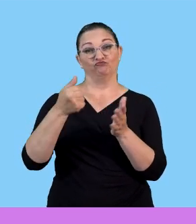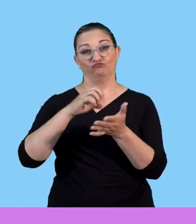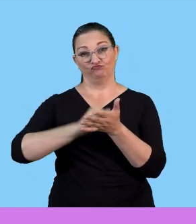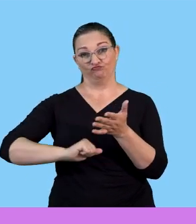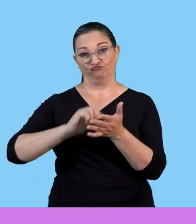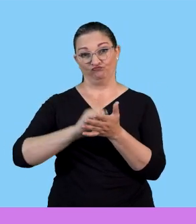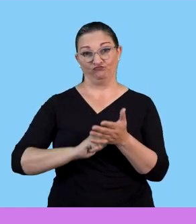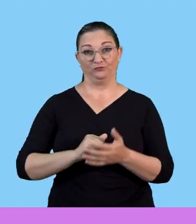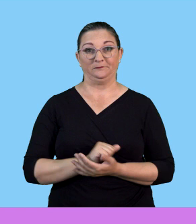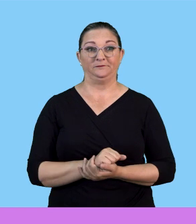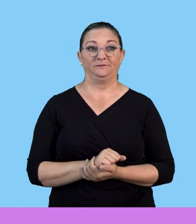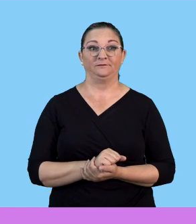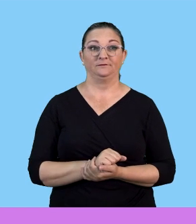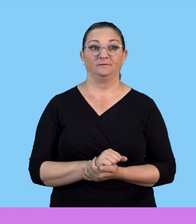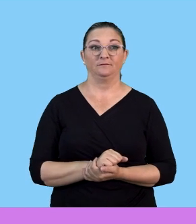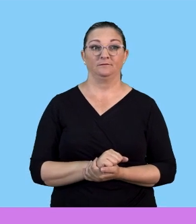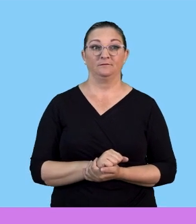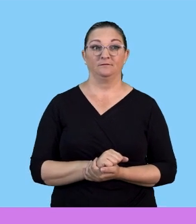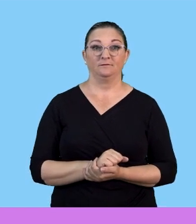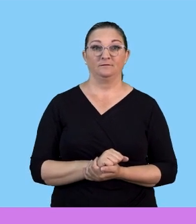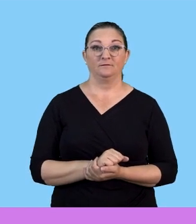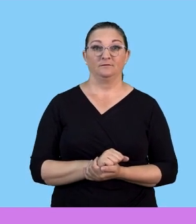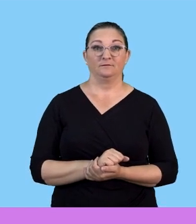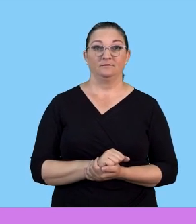minus my deductions.